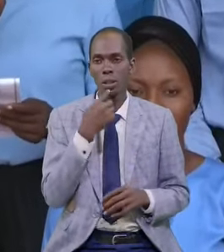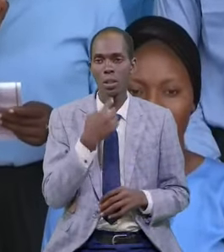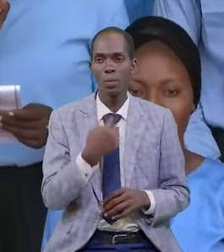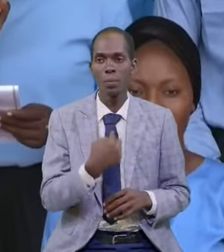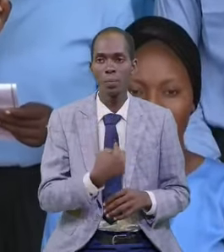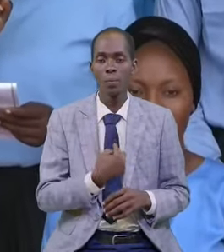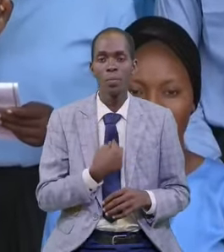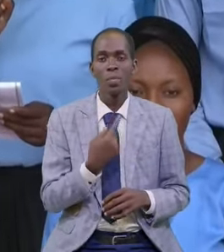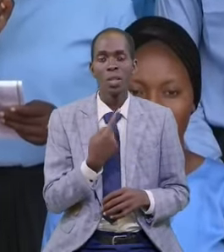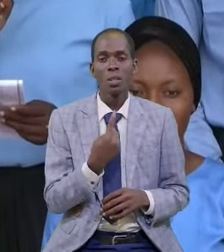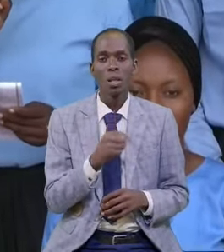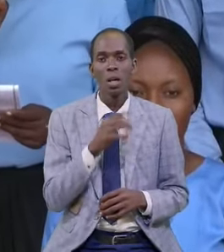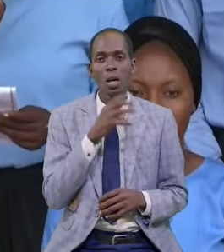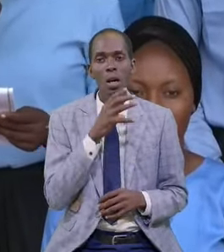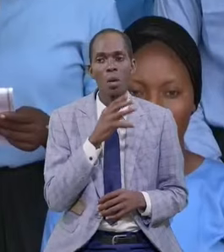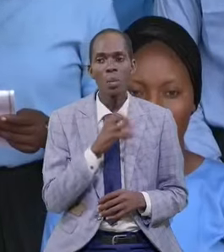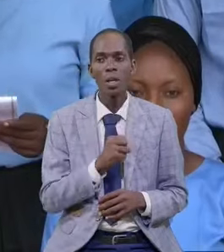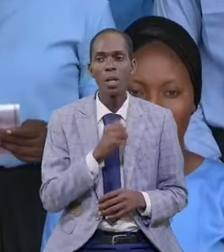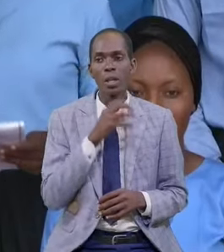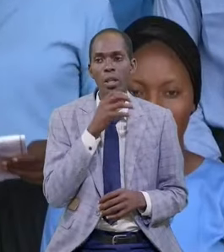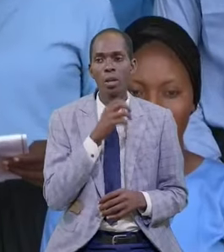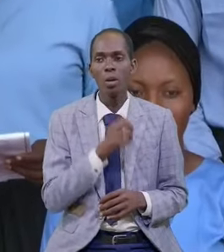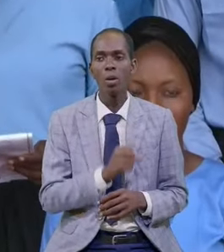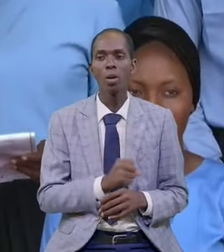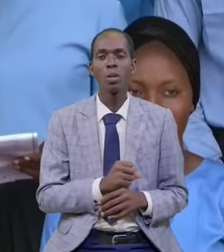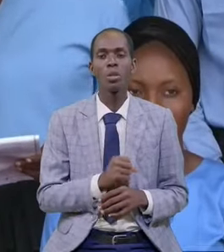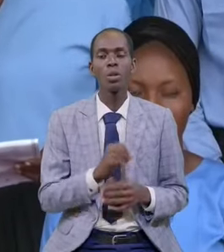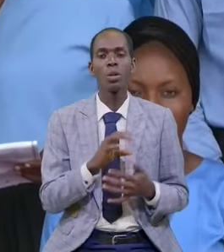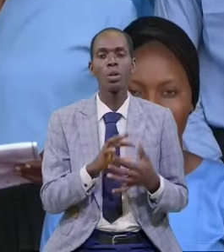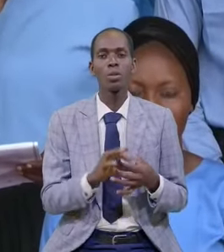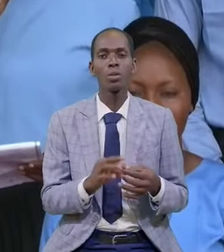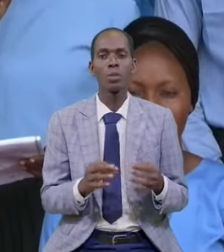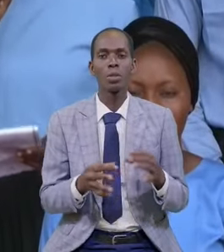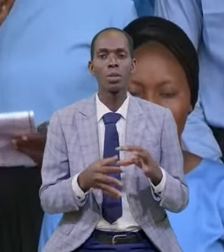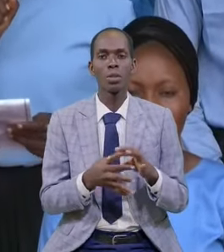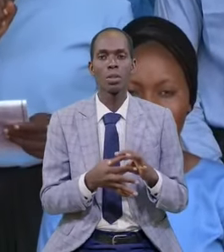story tell me the